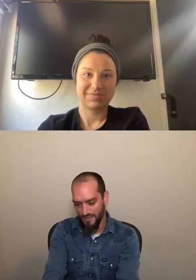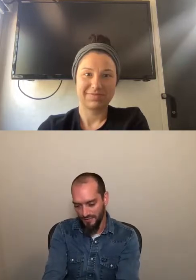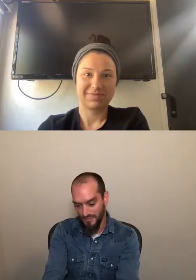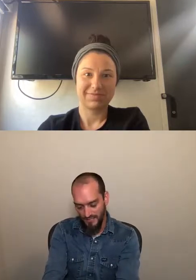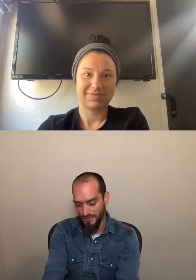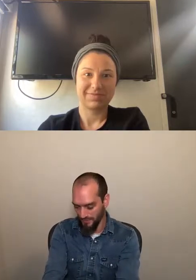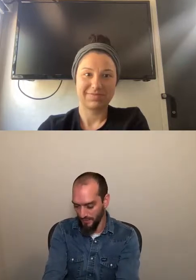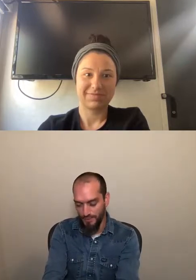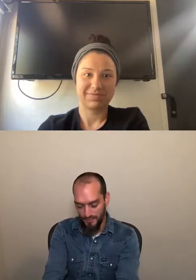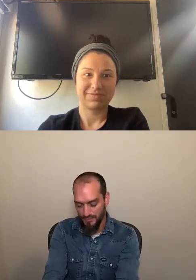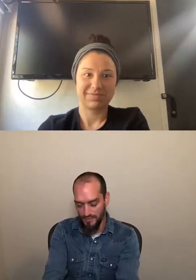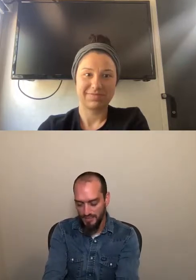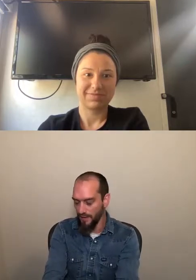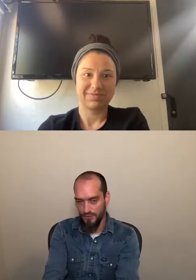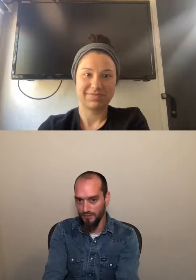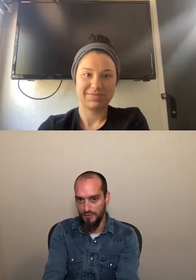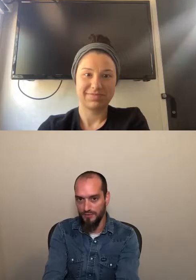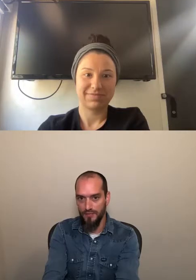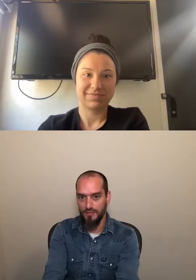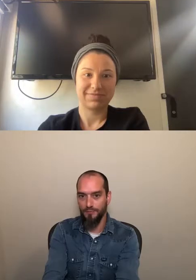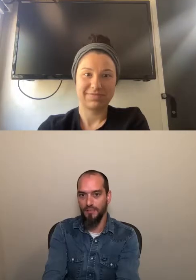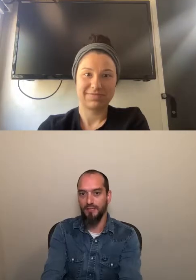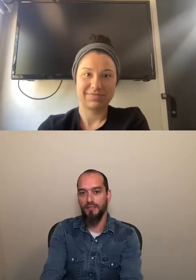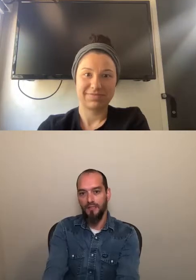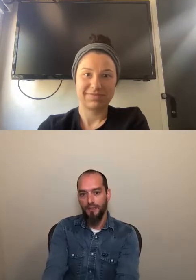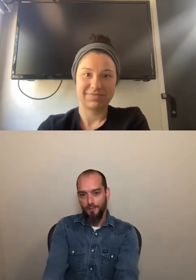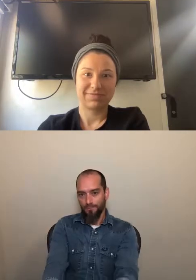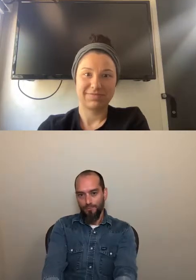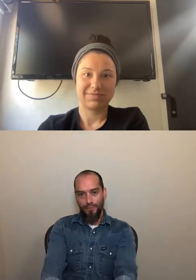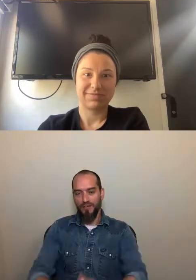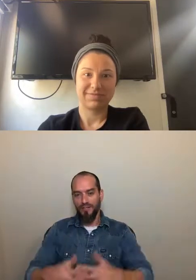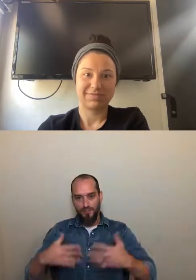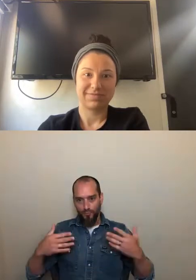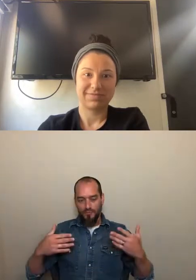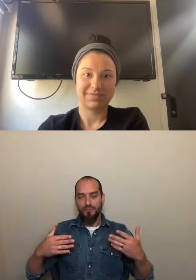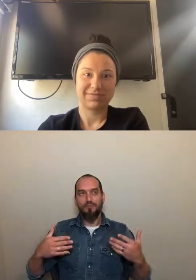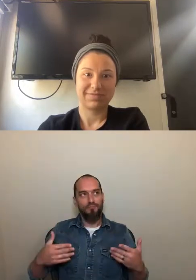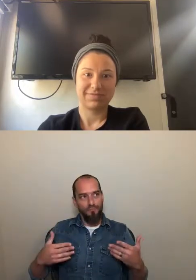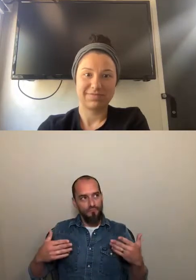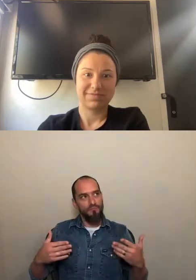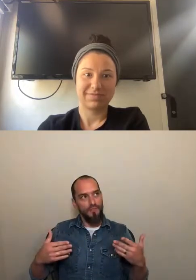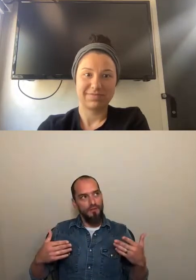privatized a company that does? Absolutely, there needs to be. But then again, we're